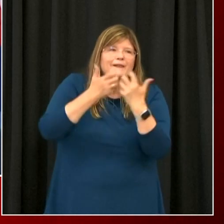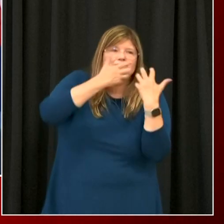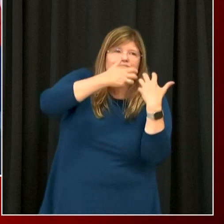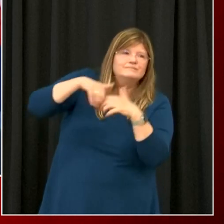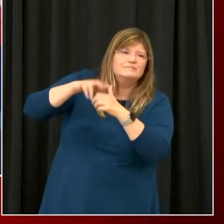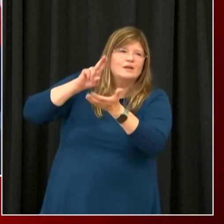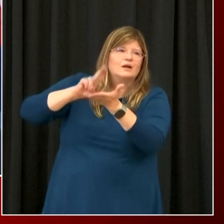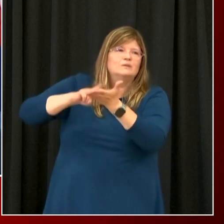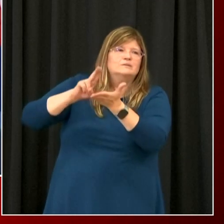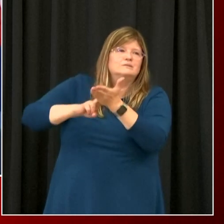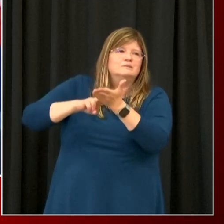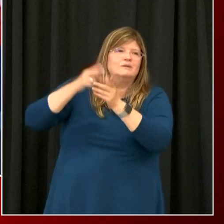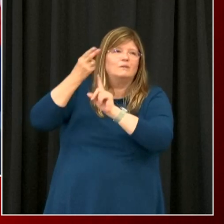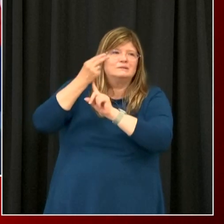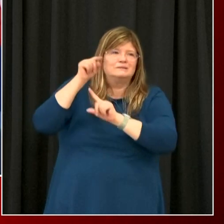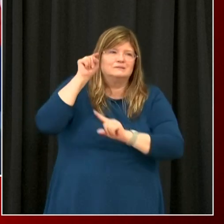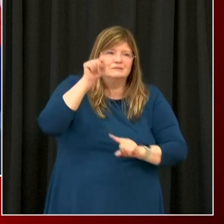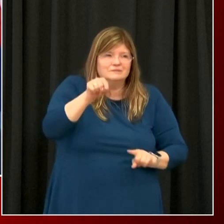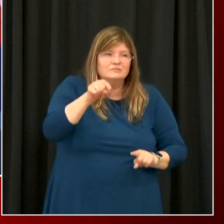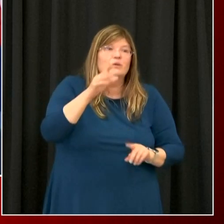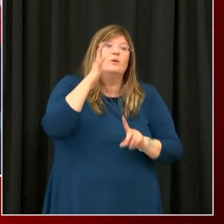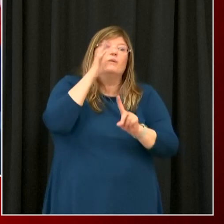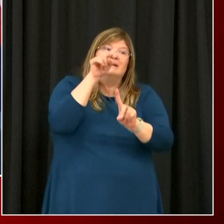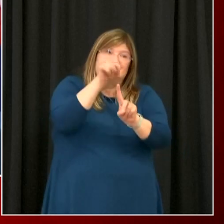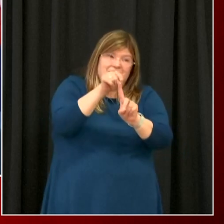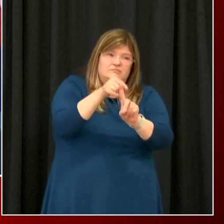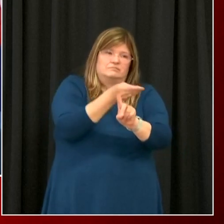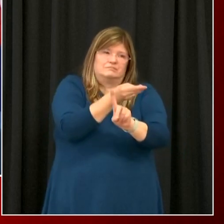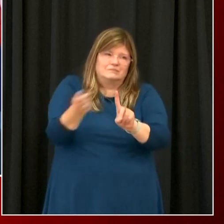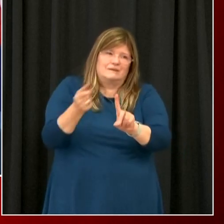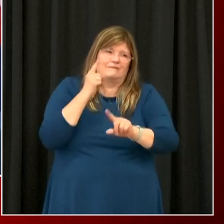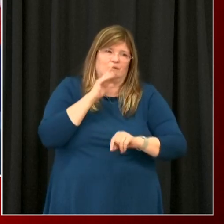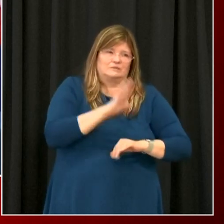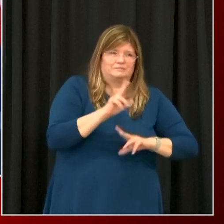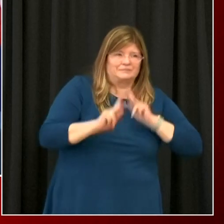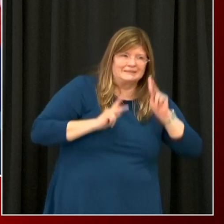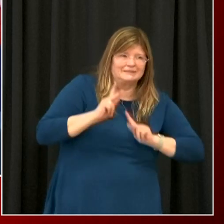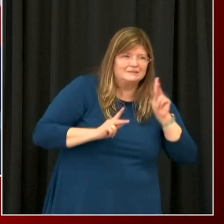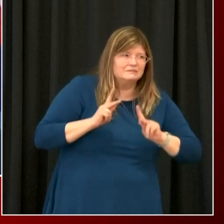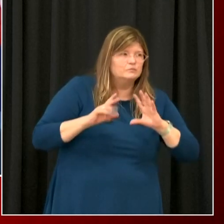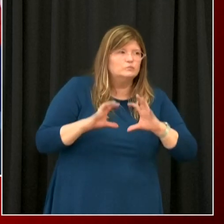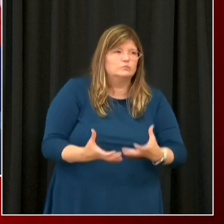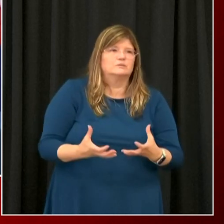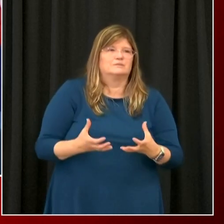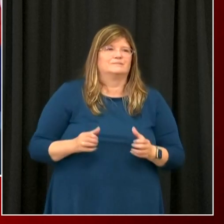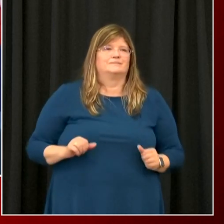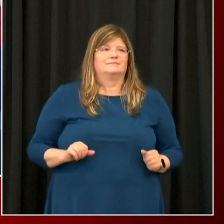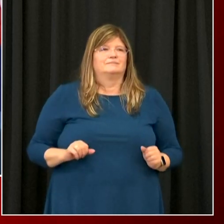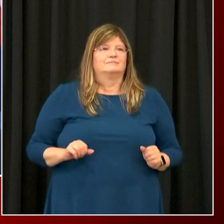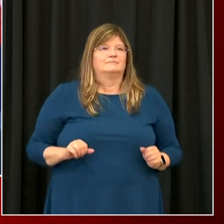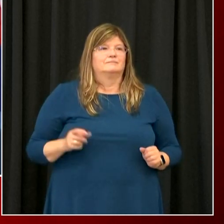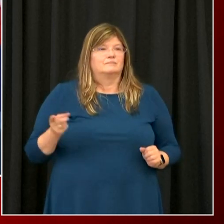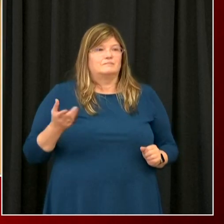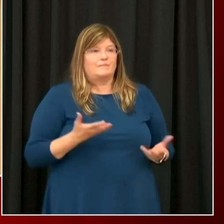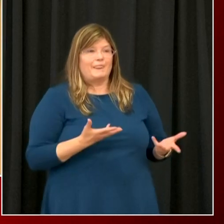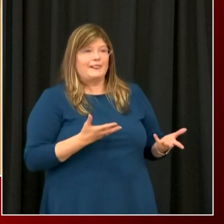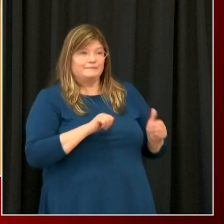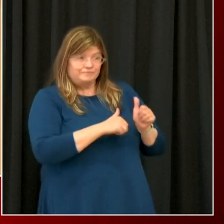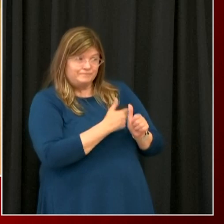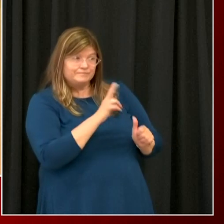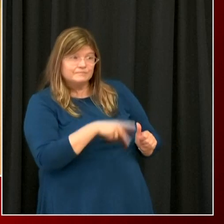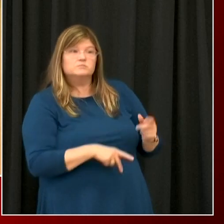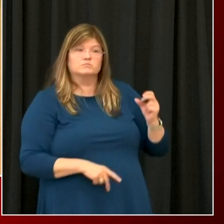hotel for the guardsmen that he is responsible for. So can I just follow up with two things? Sure. One, can